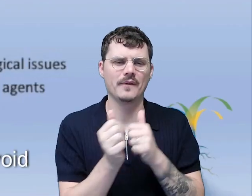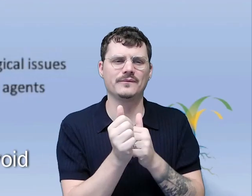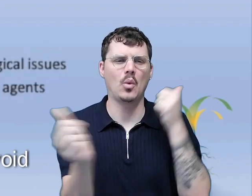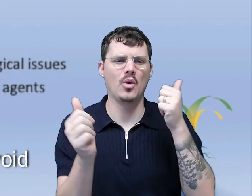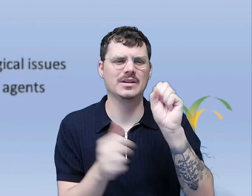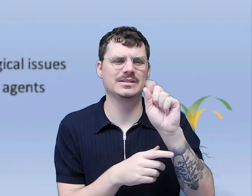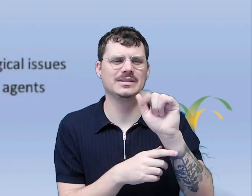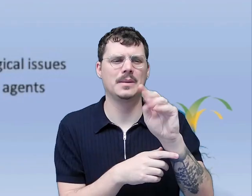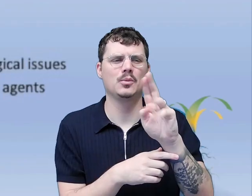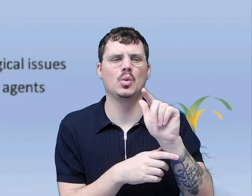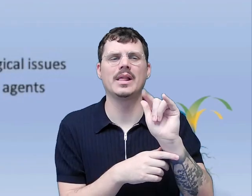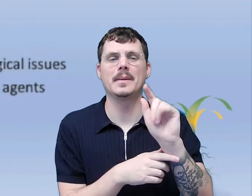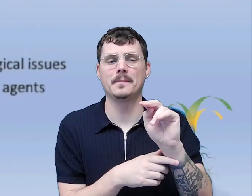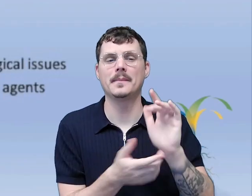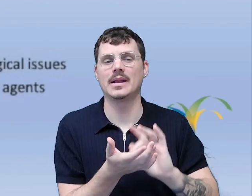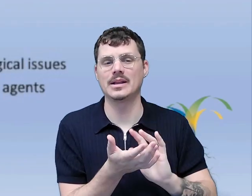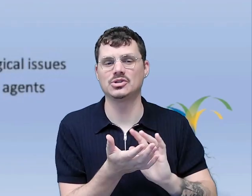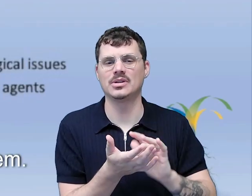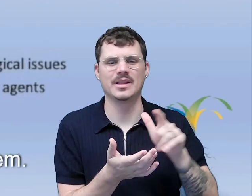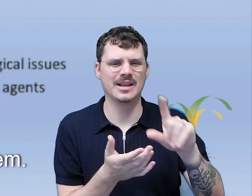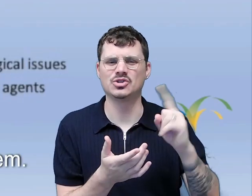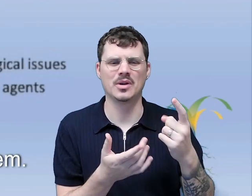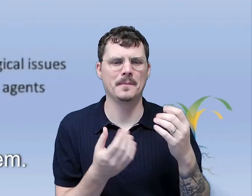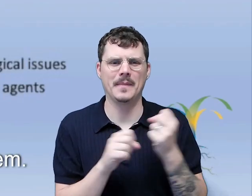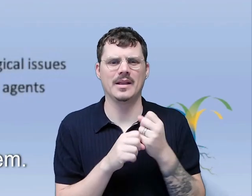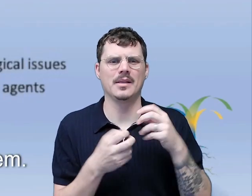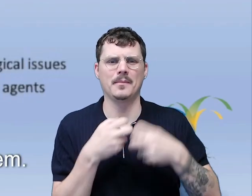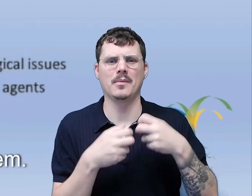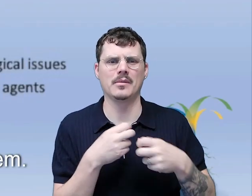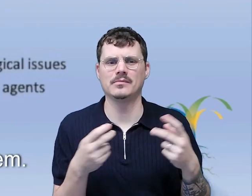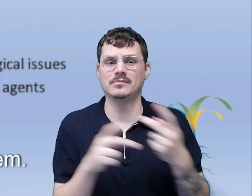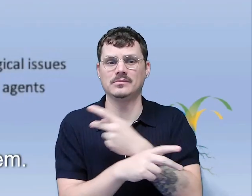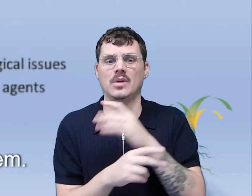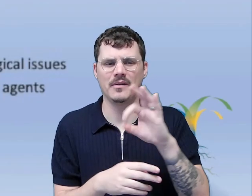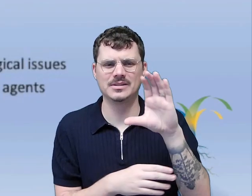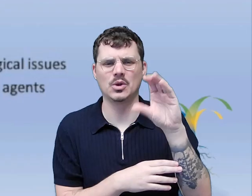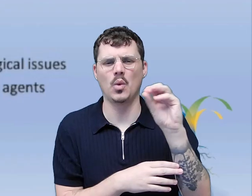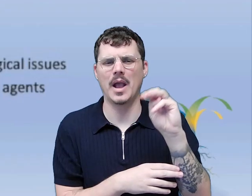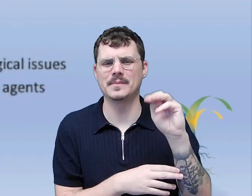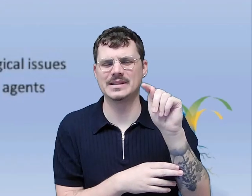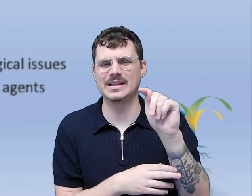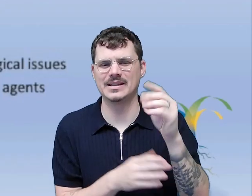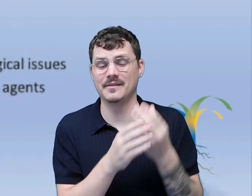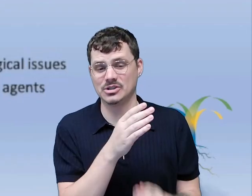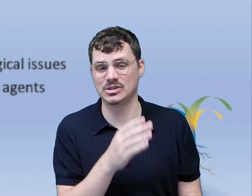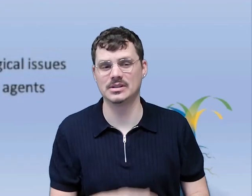to avoid stimulant medicines. They just compound the problem of the